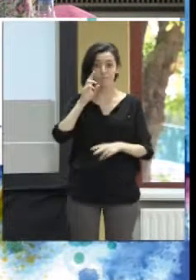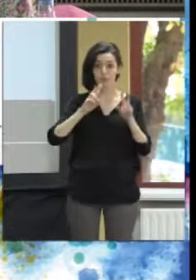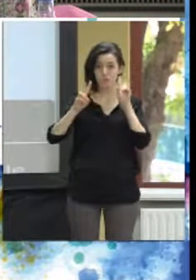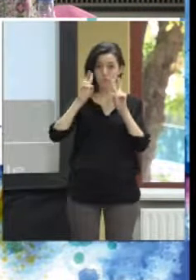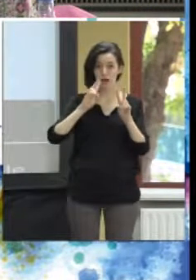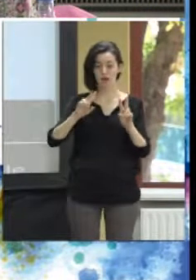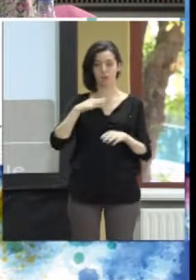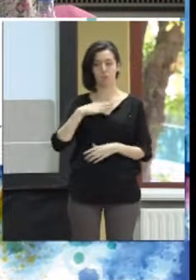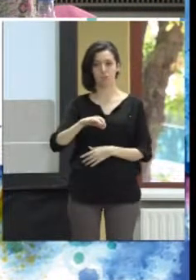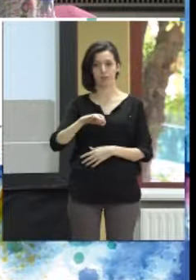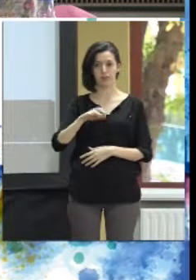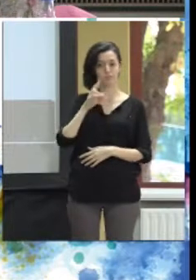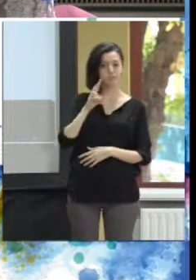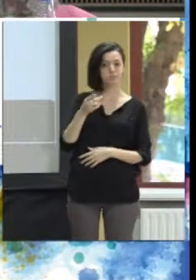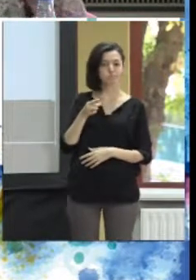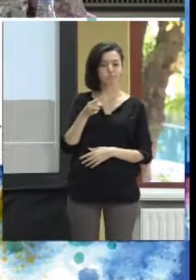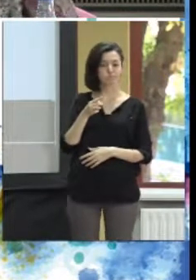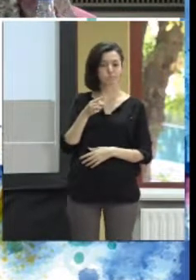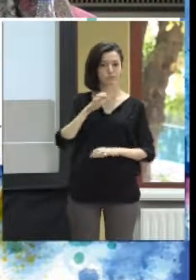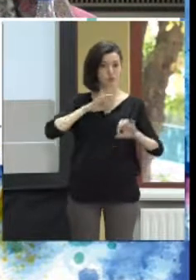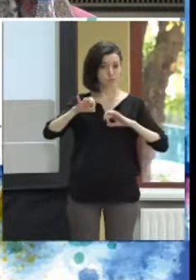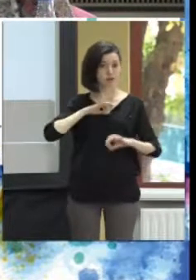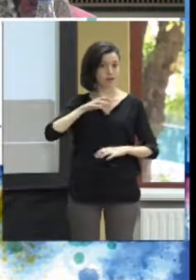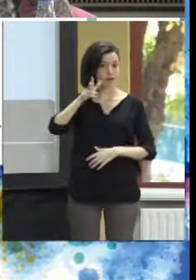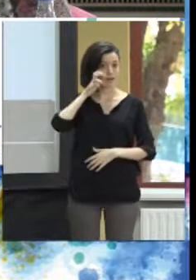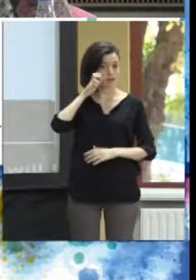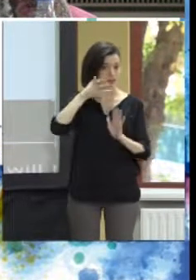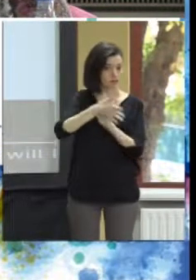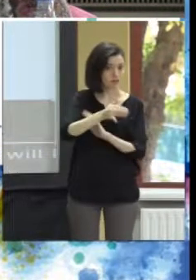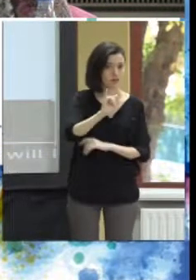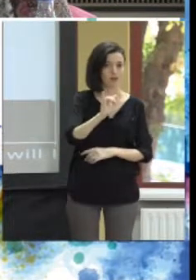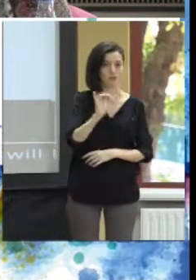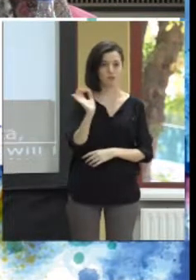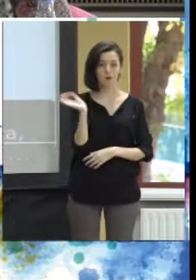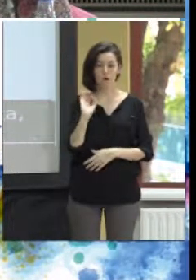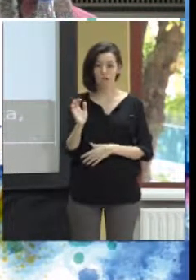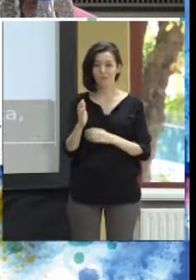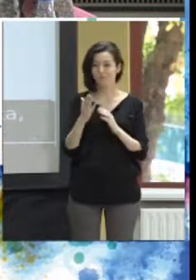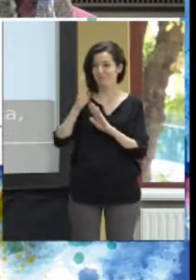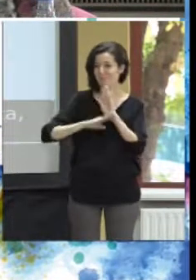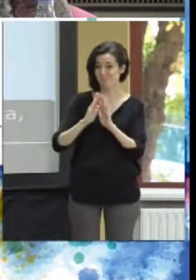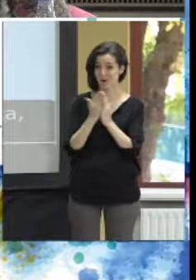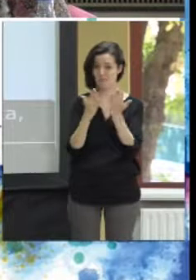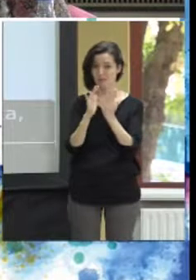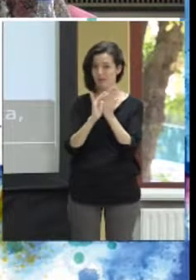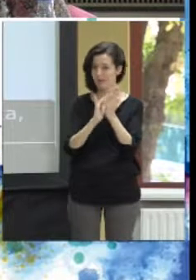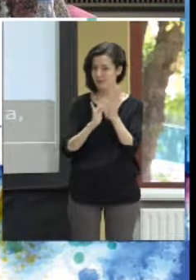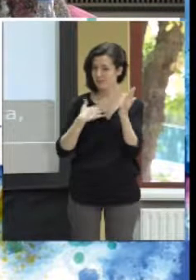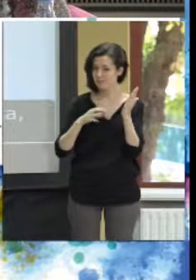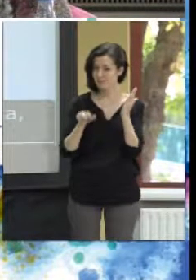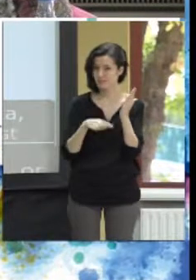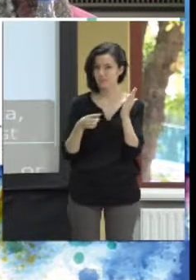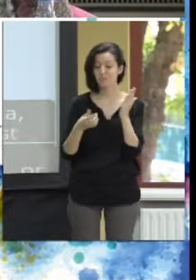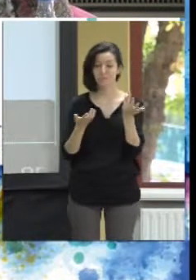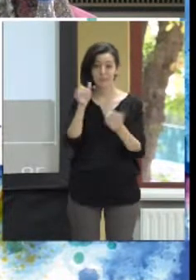impaired will be able to know if that play is audio described or if the program is in Braille,